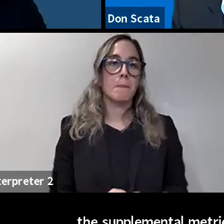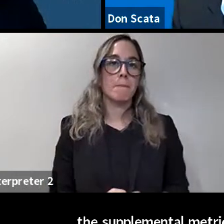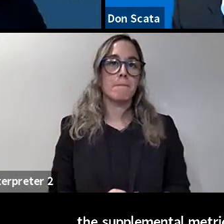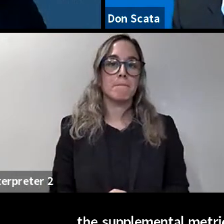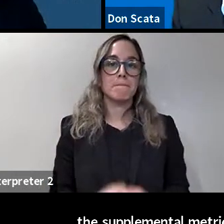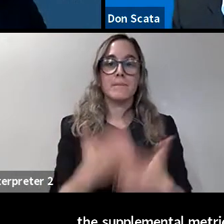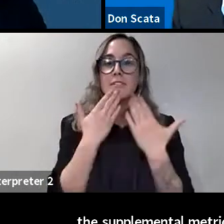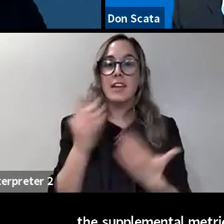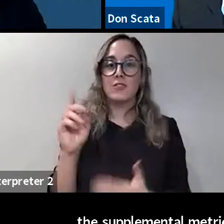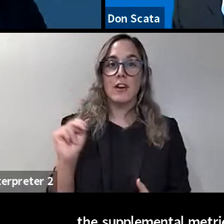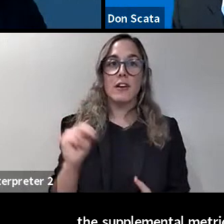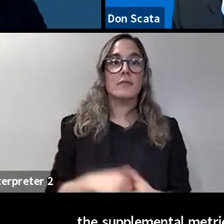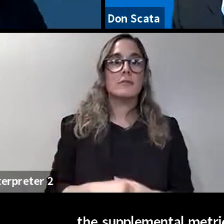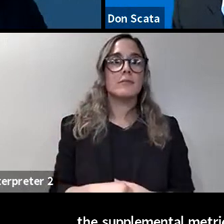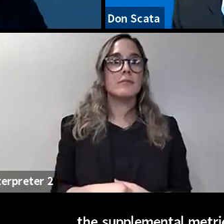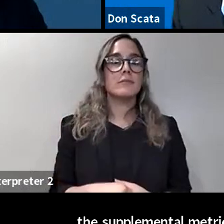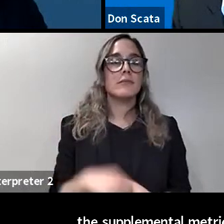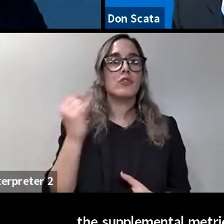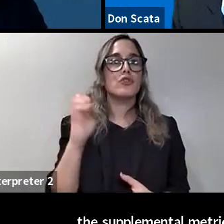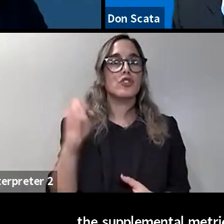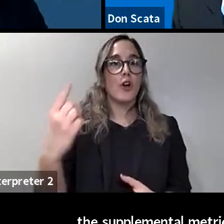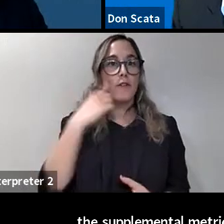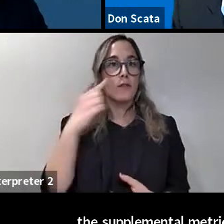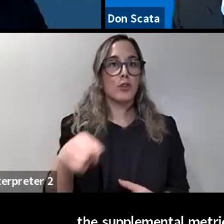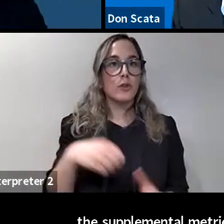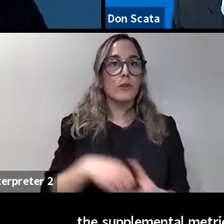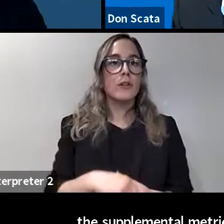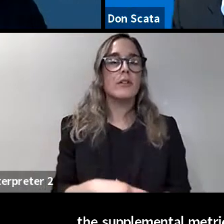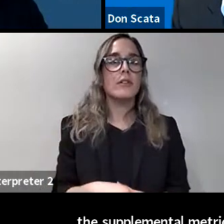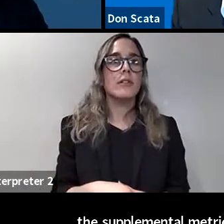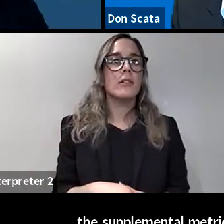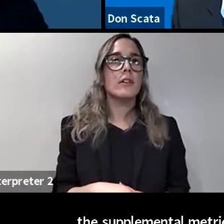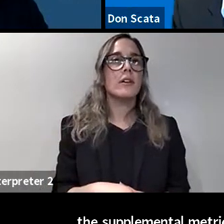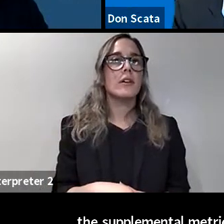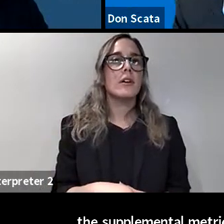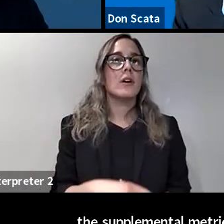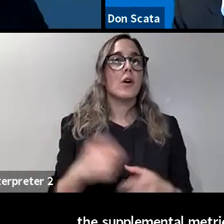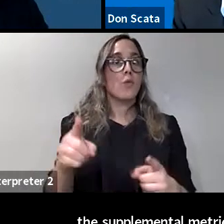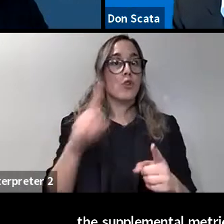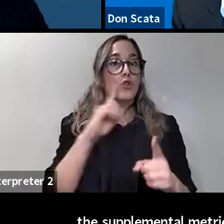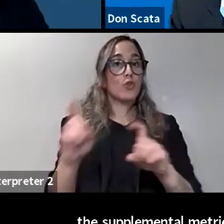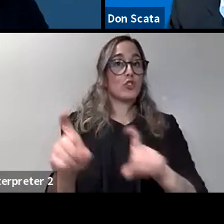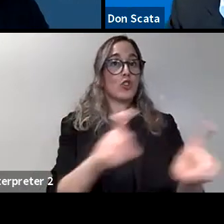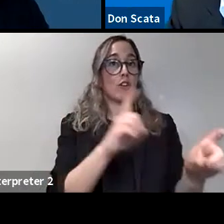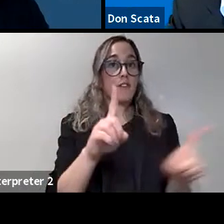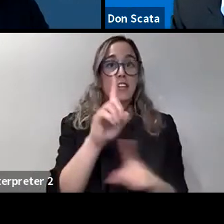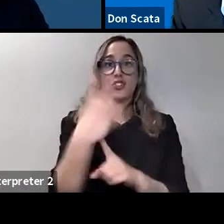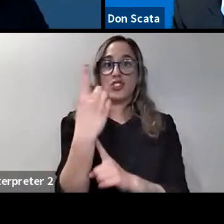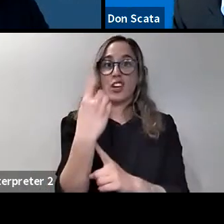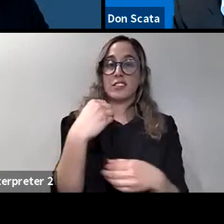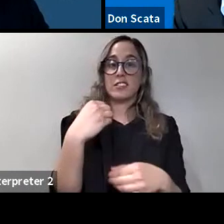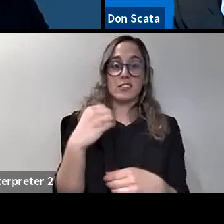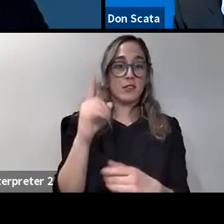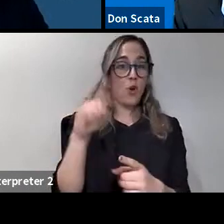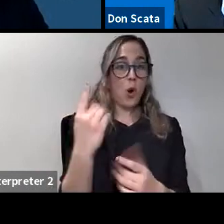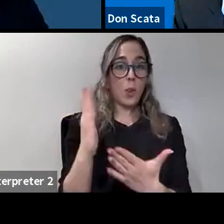Thanks, Don. Joe, one for you. Were those surveyed just within the 65